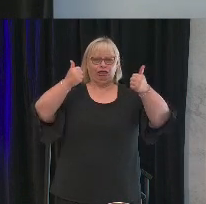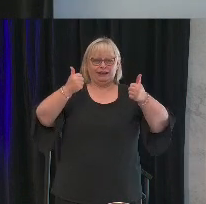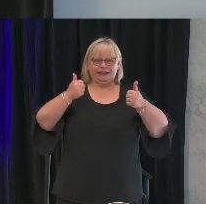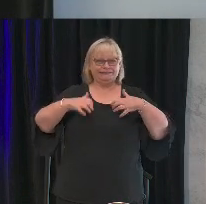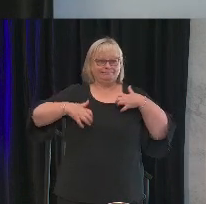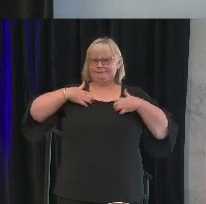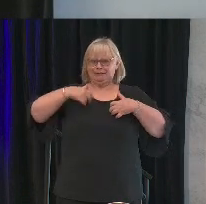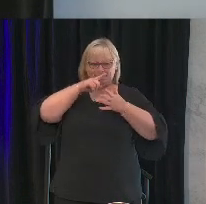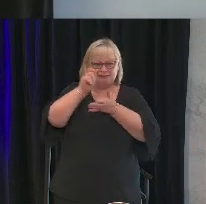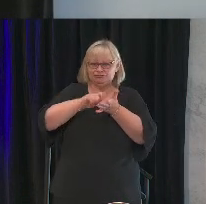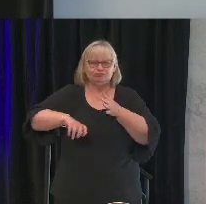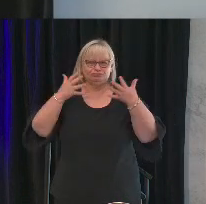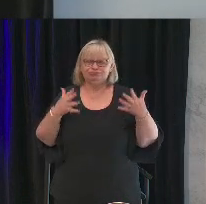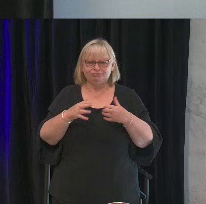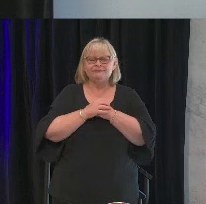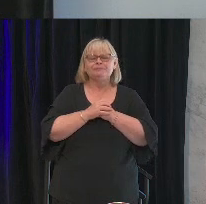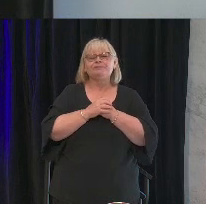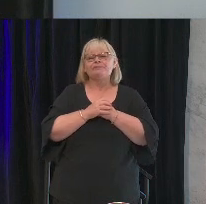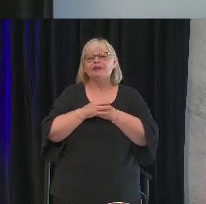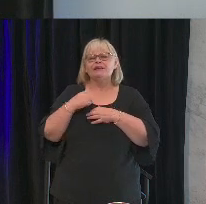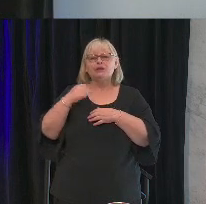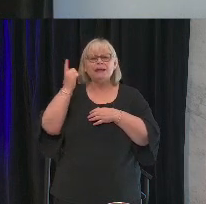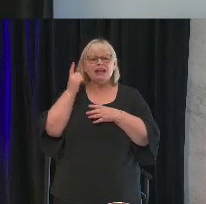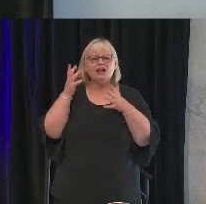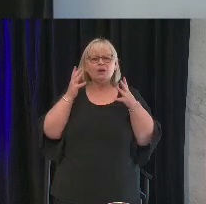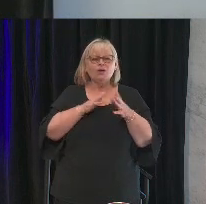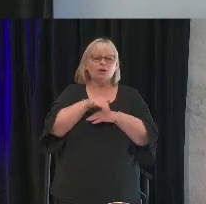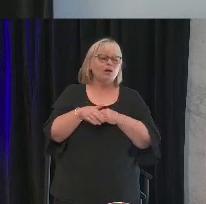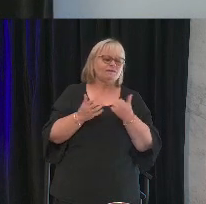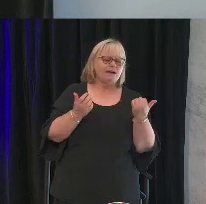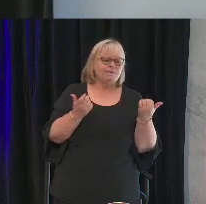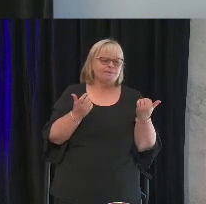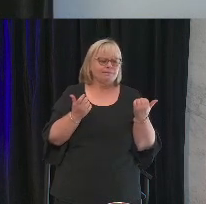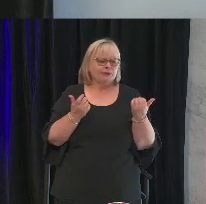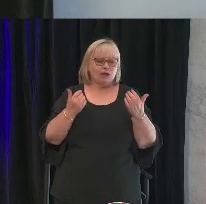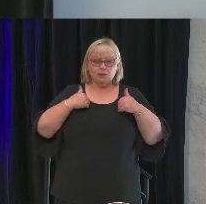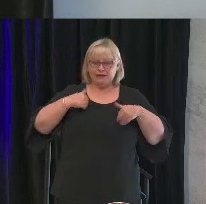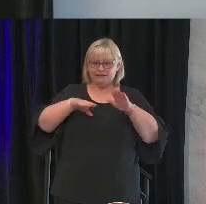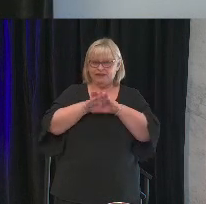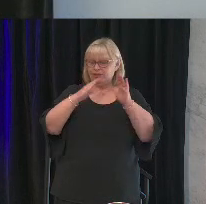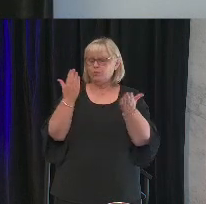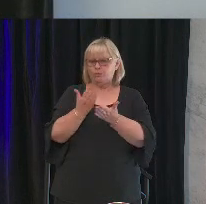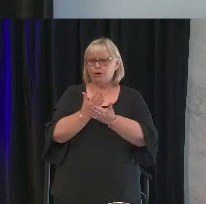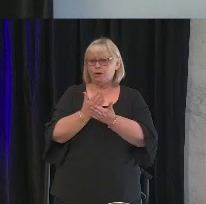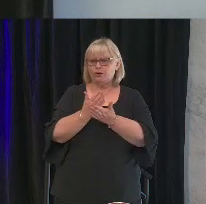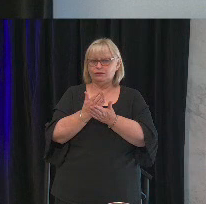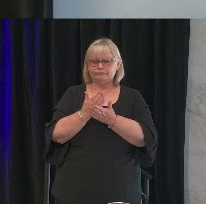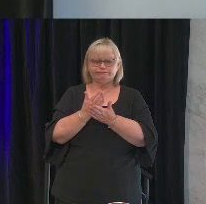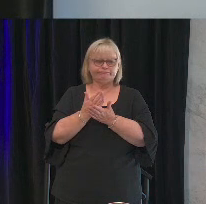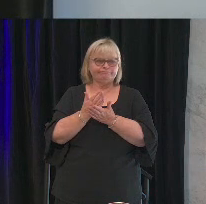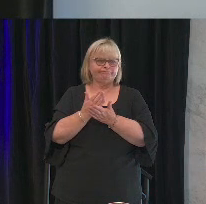vigorous. We hear a lot about the fact that we live in a world dominated